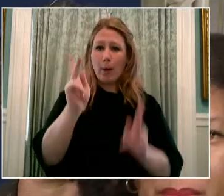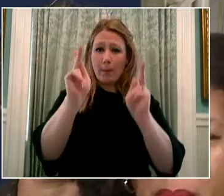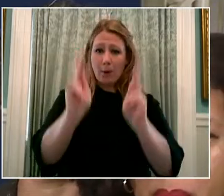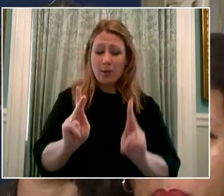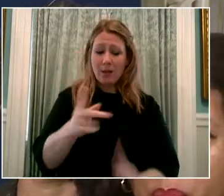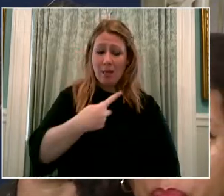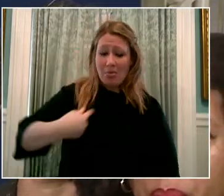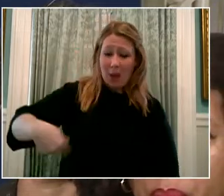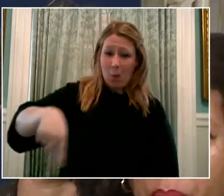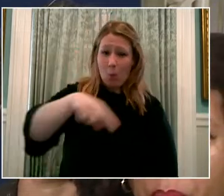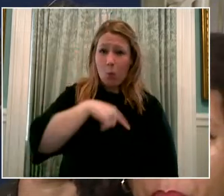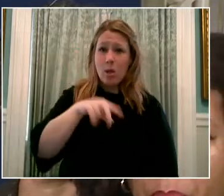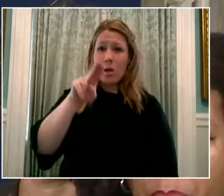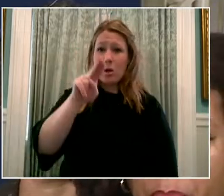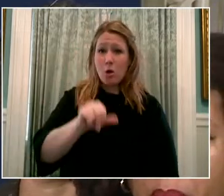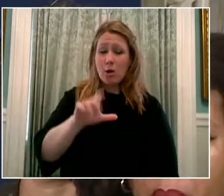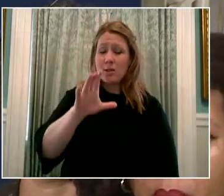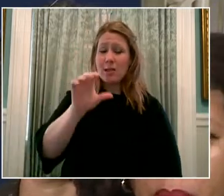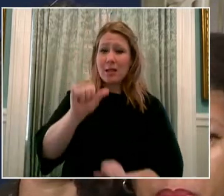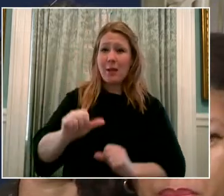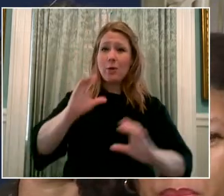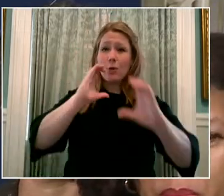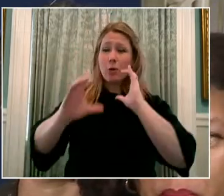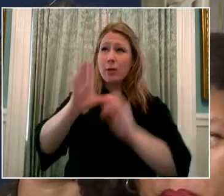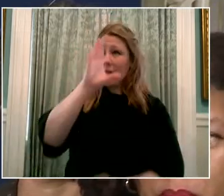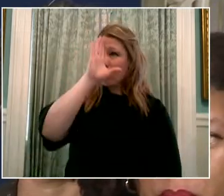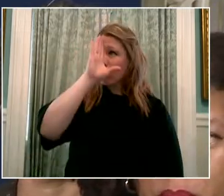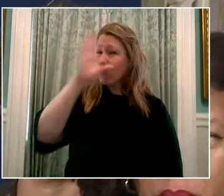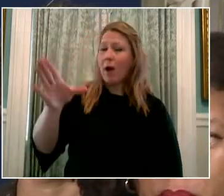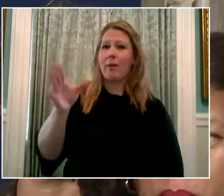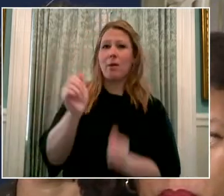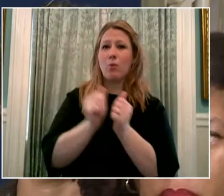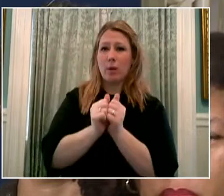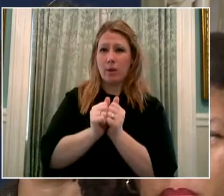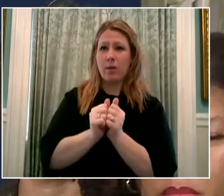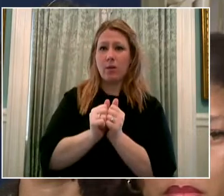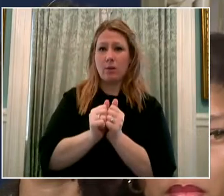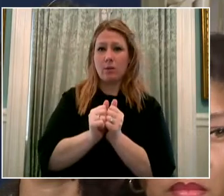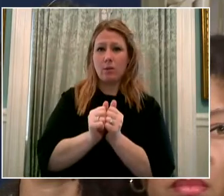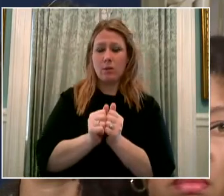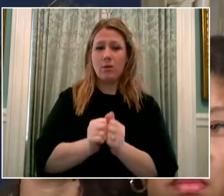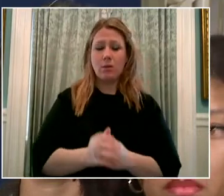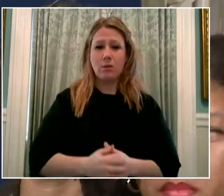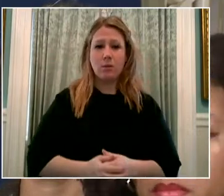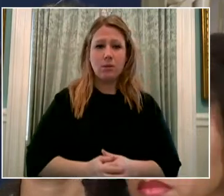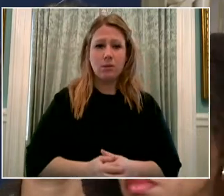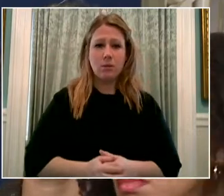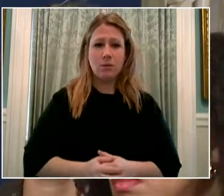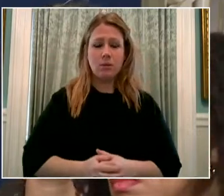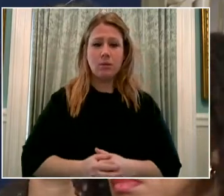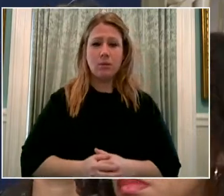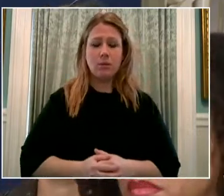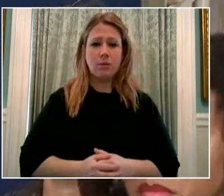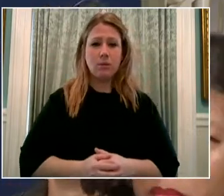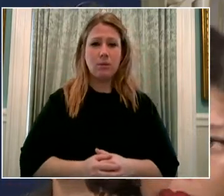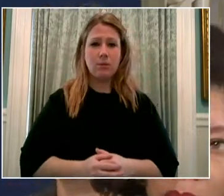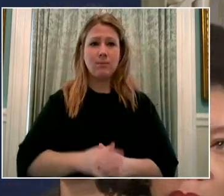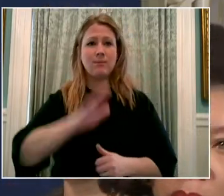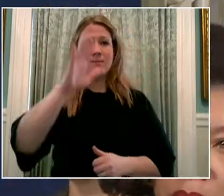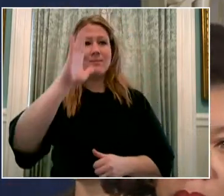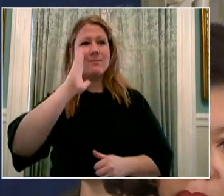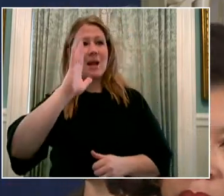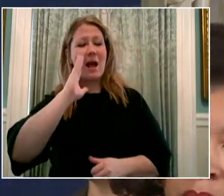that's on the ground and they have their finger on the pulse. That's what I believe needs to be done. Hi, yes, Mr. Mayor. You